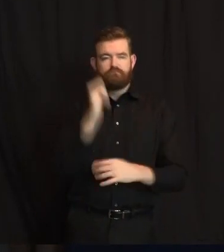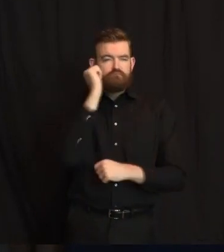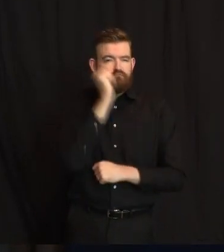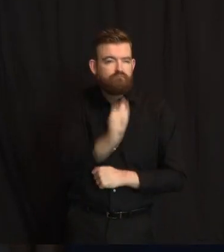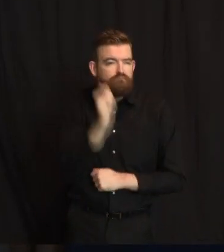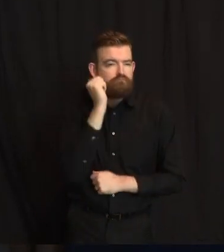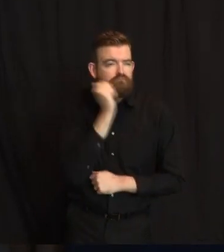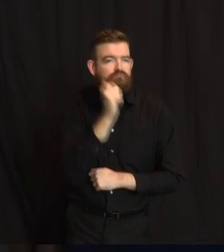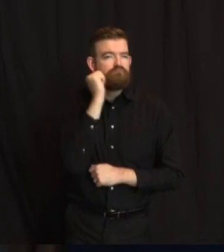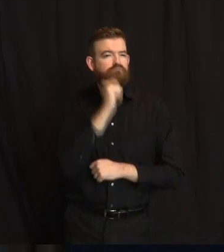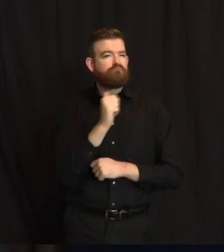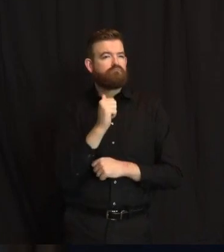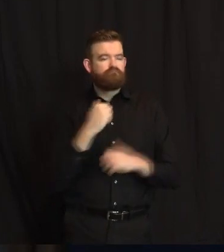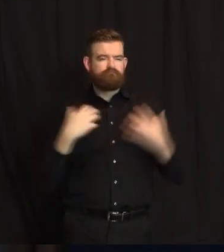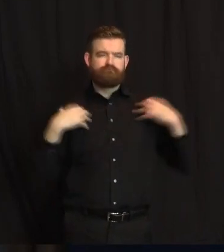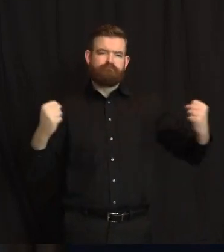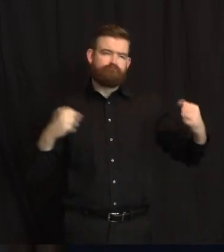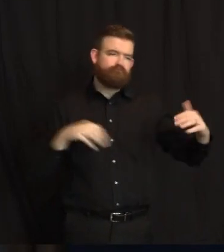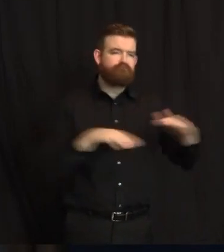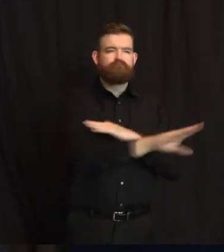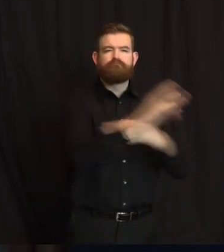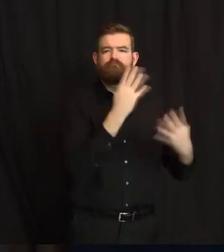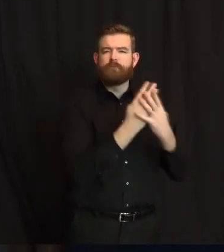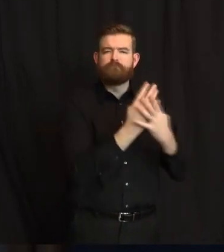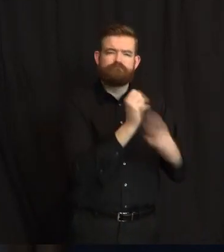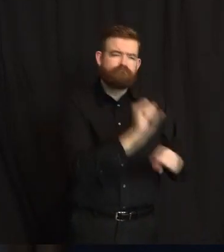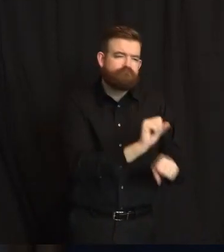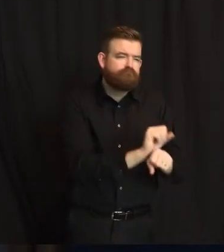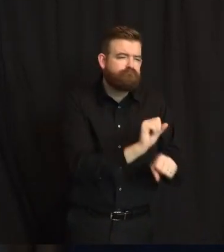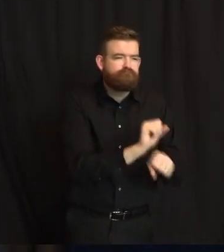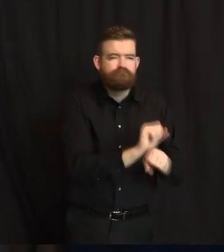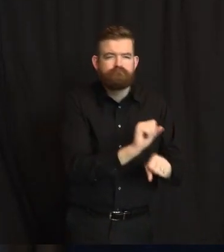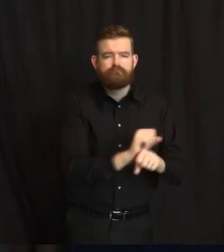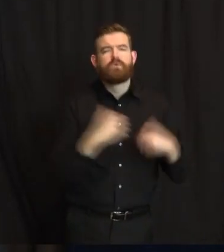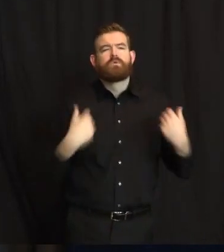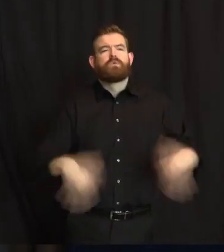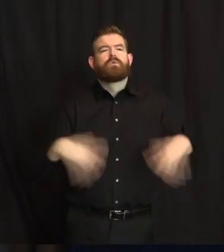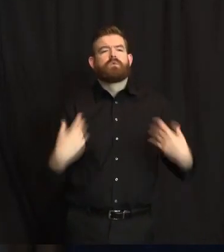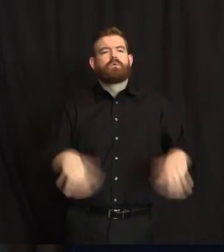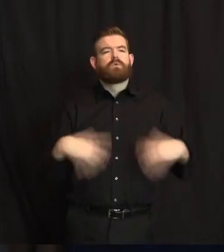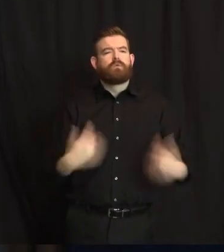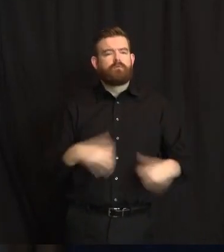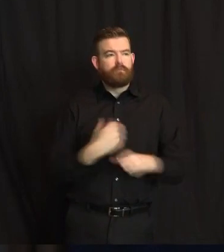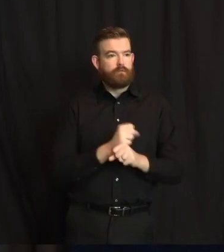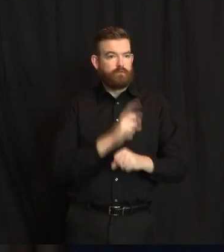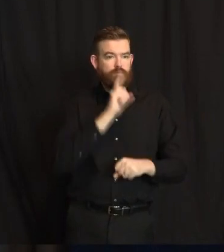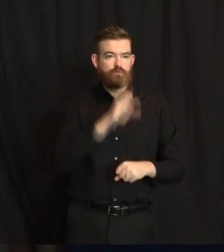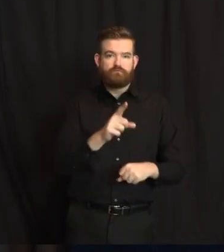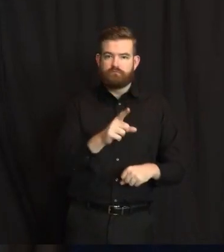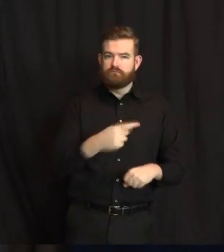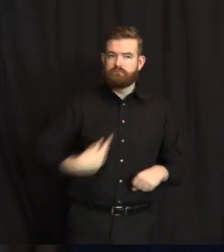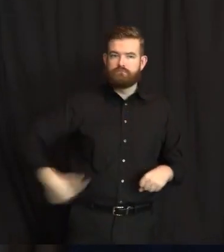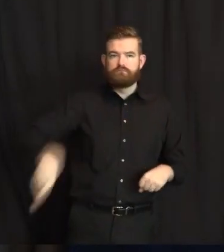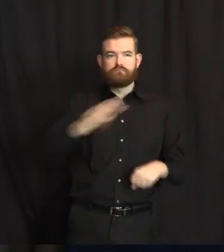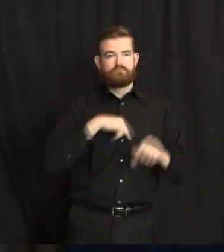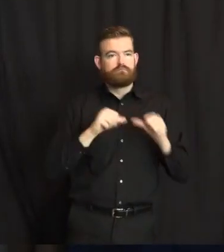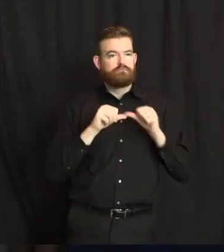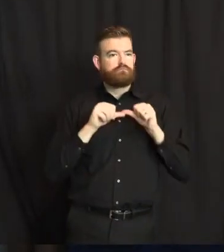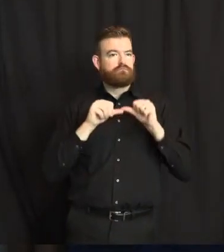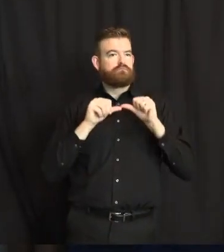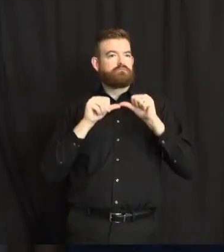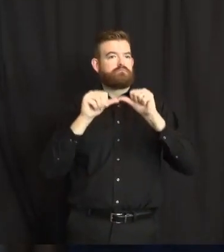courageously, diligently, and behind the scenes to make sure that we're all living out our mission even through these unprecedented challenges.